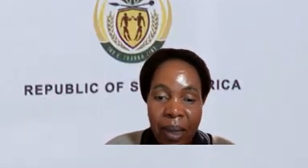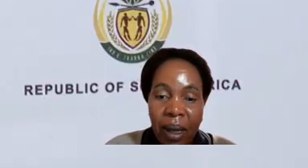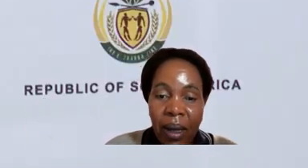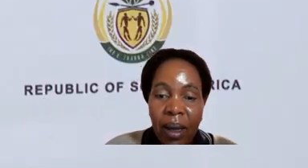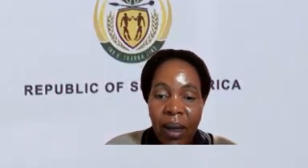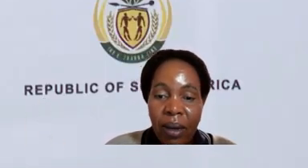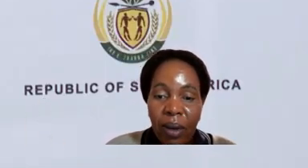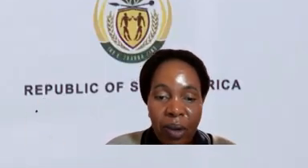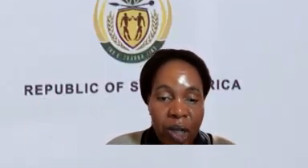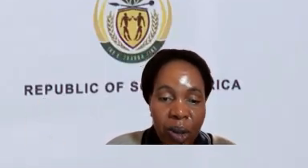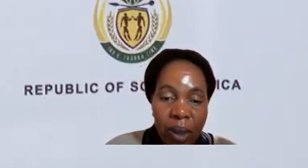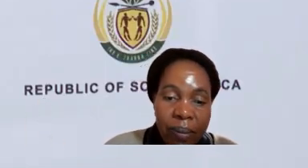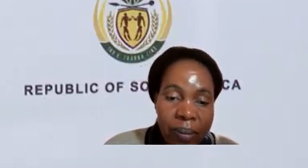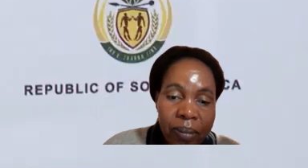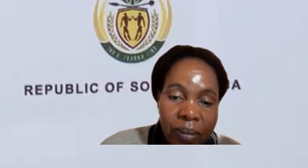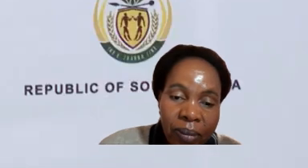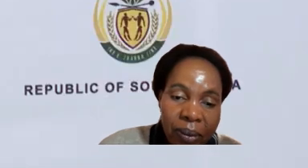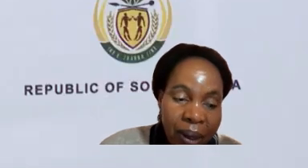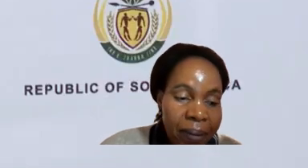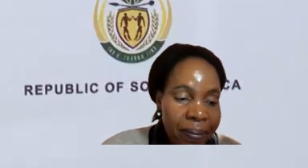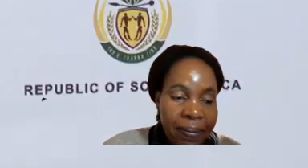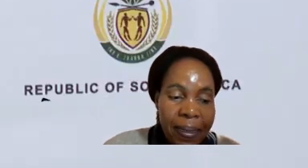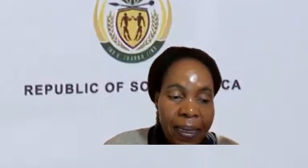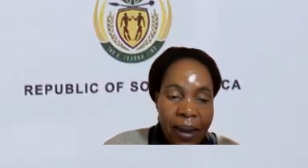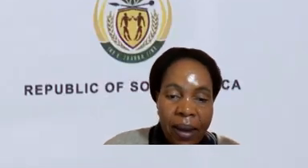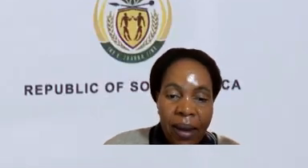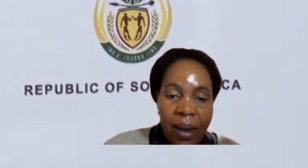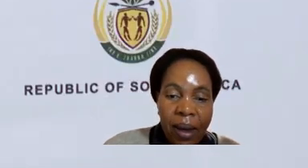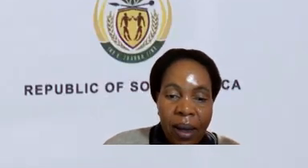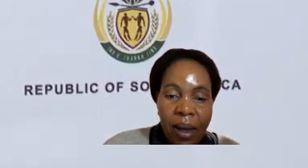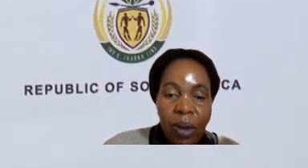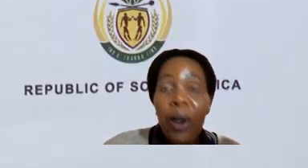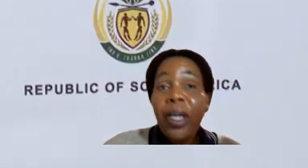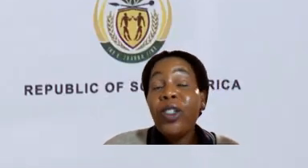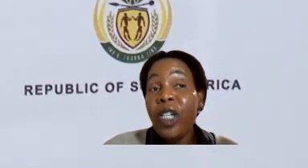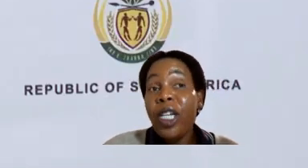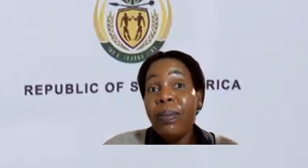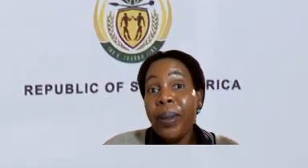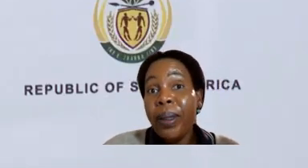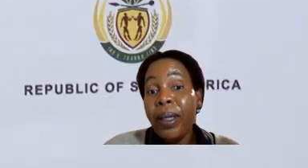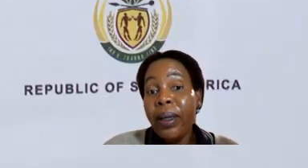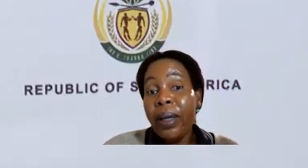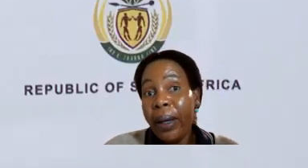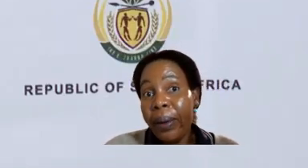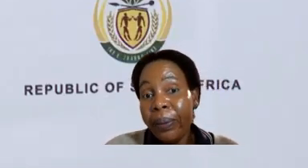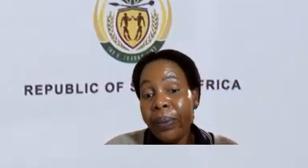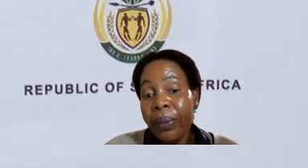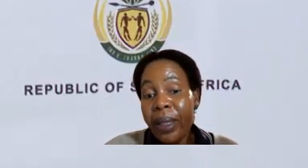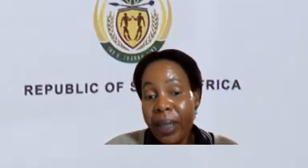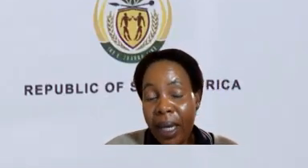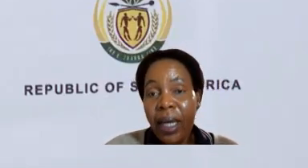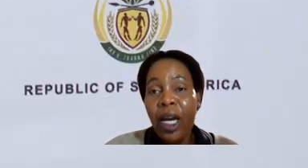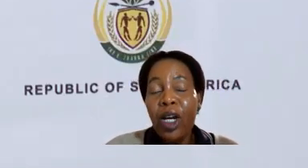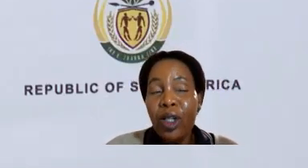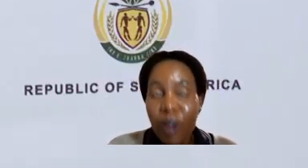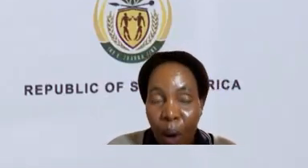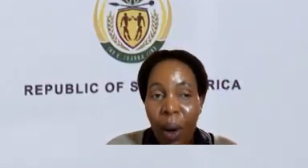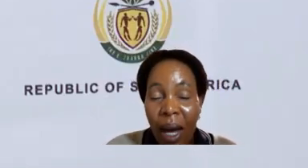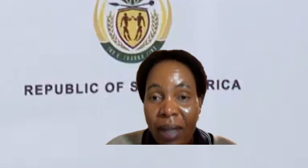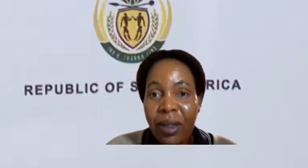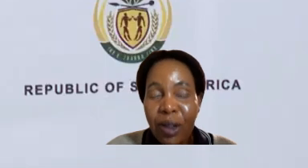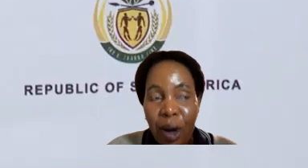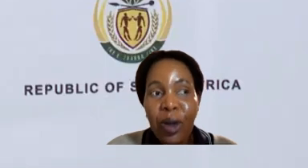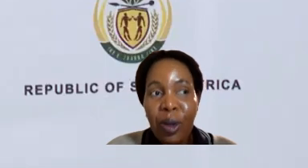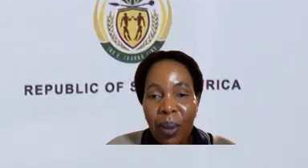them, go and rescue them. Yeah? Talk is cheap, you know? See,